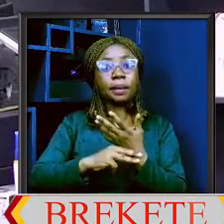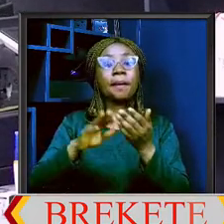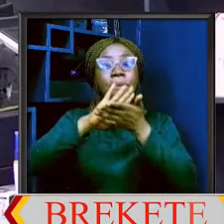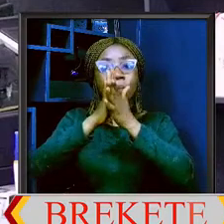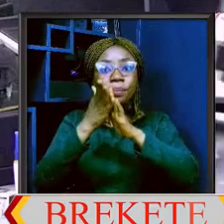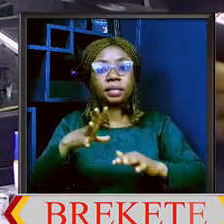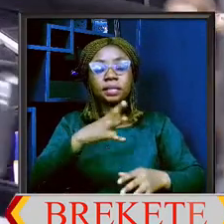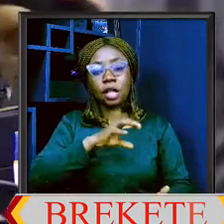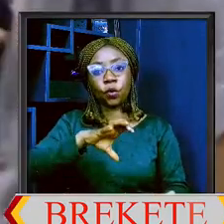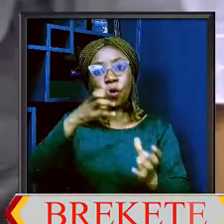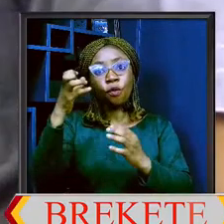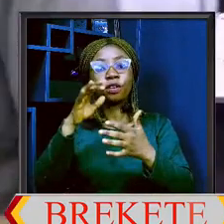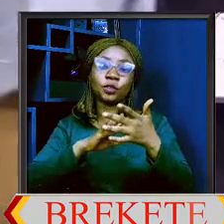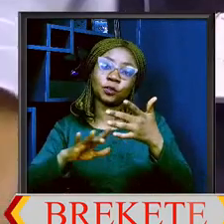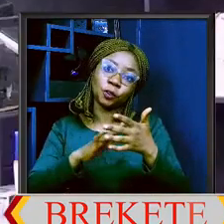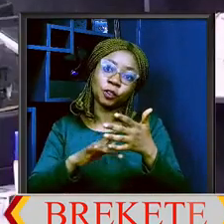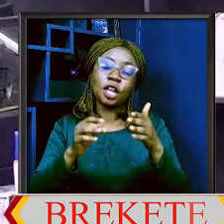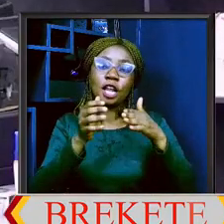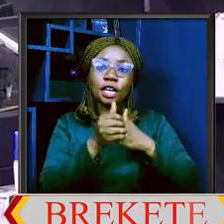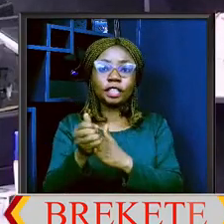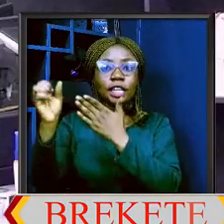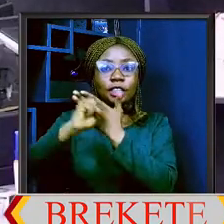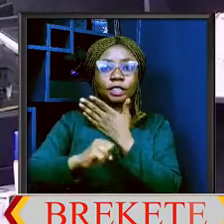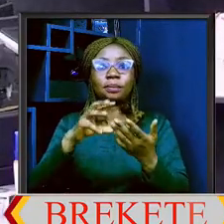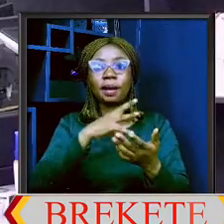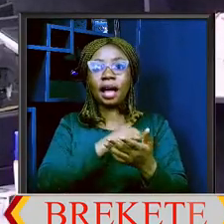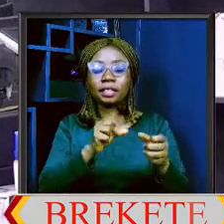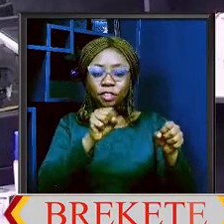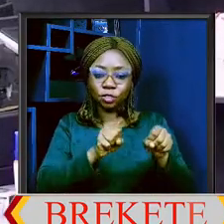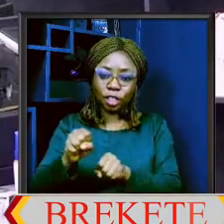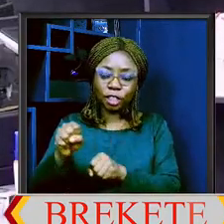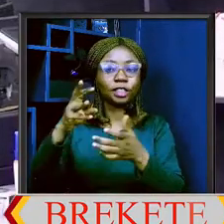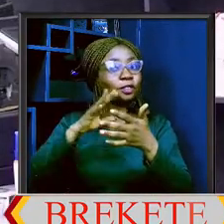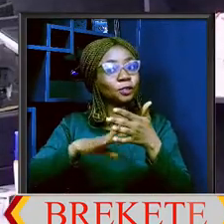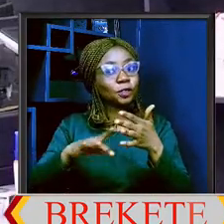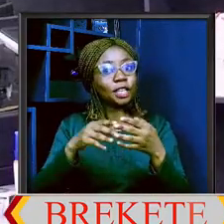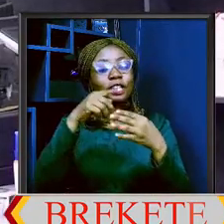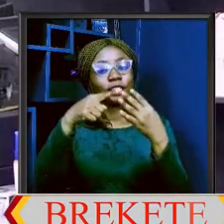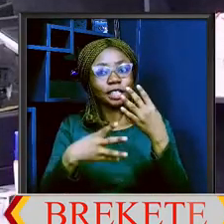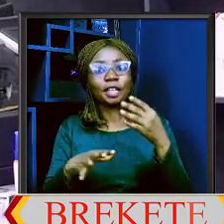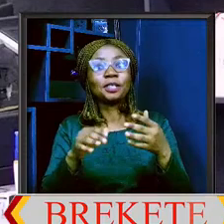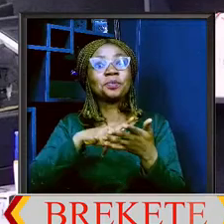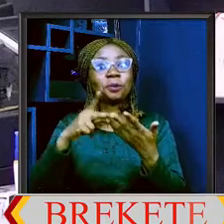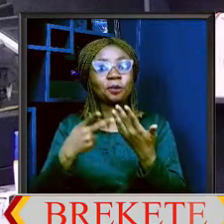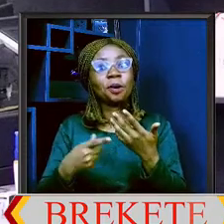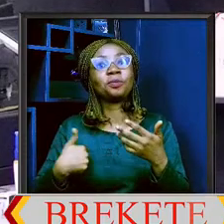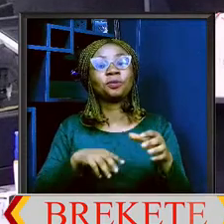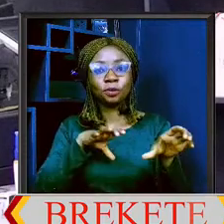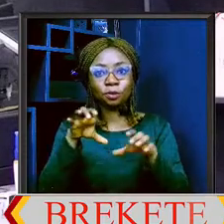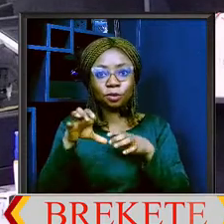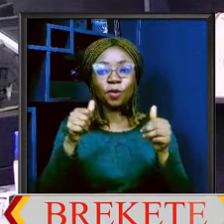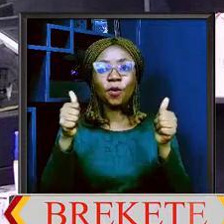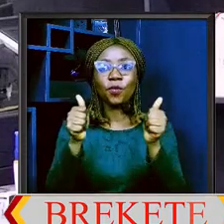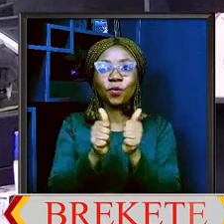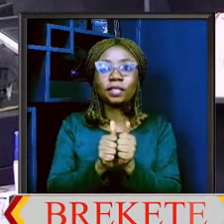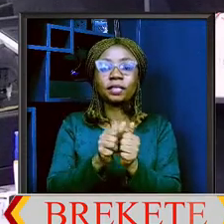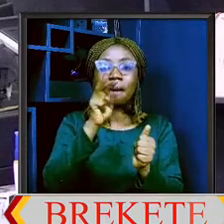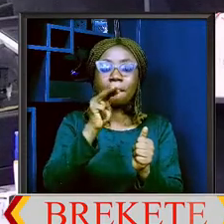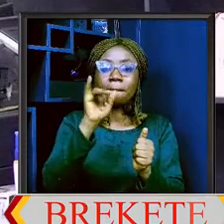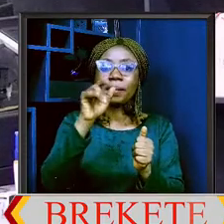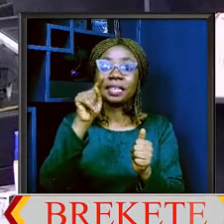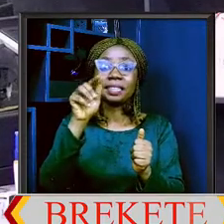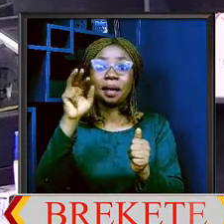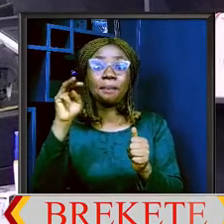studies leadership and strategy studies these are the programs we run with the my time